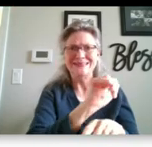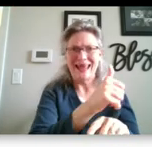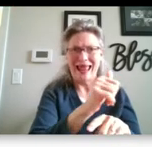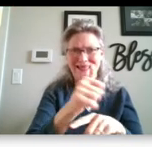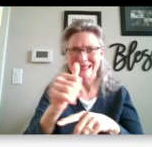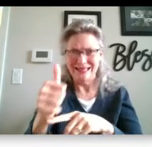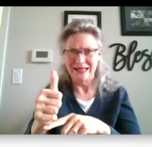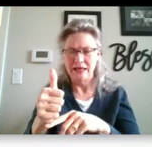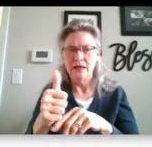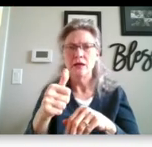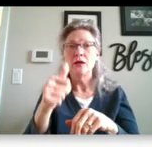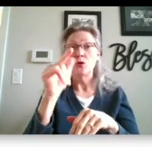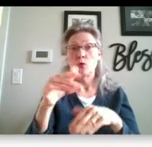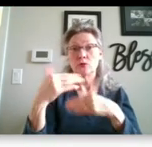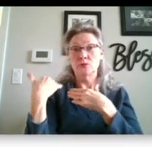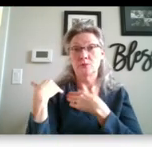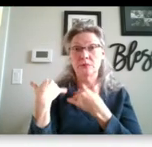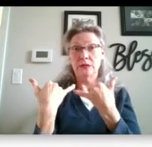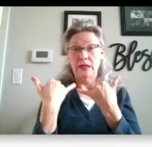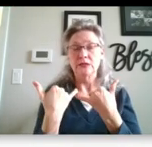just to become more comfortable with